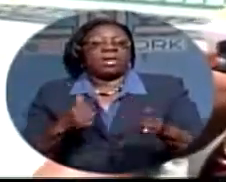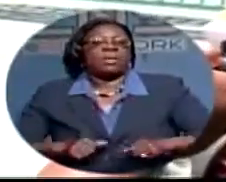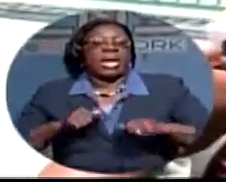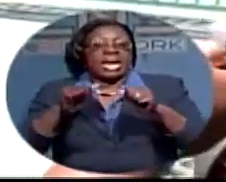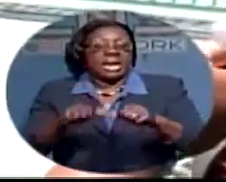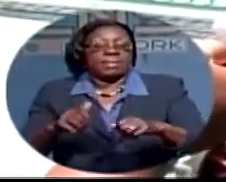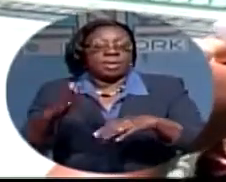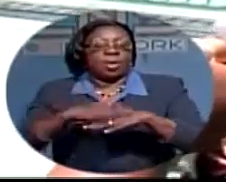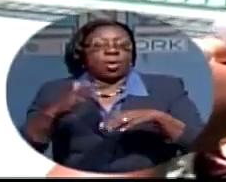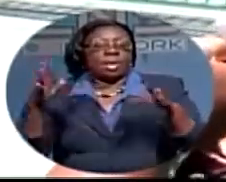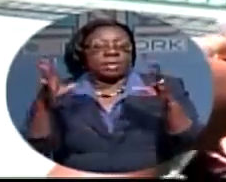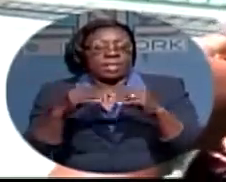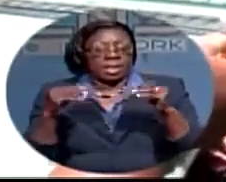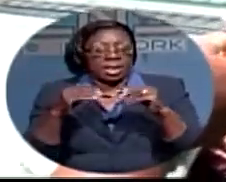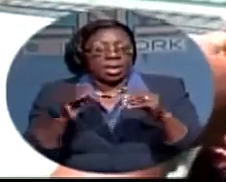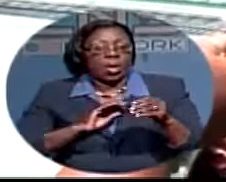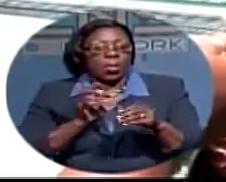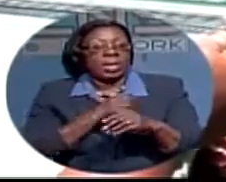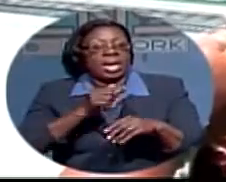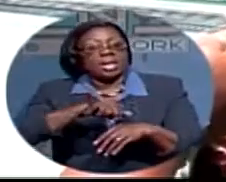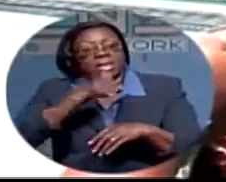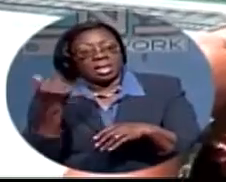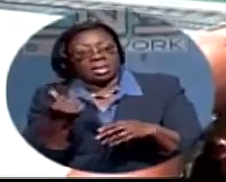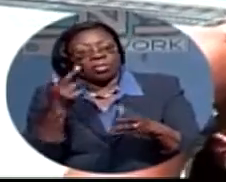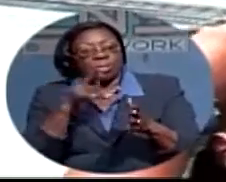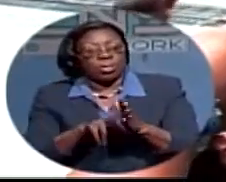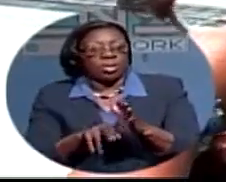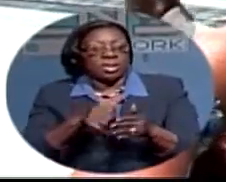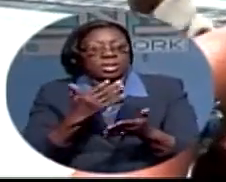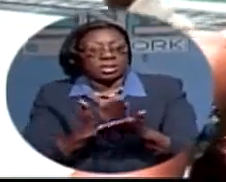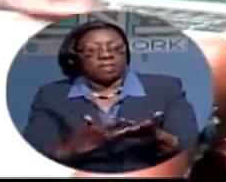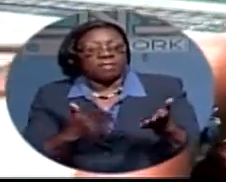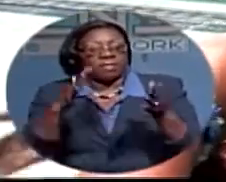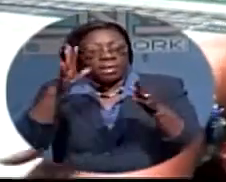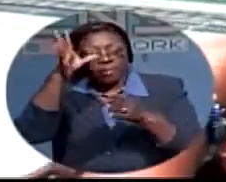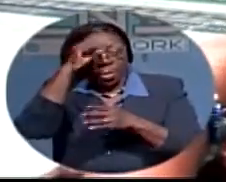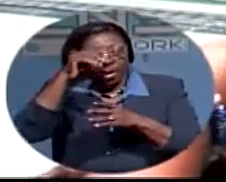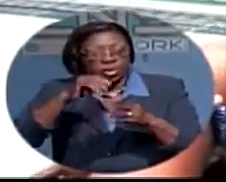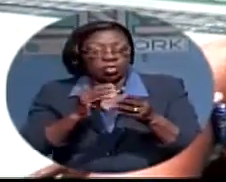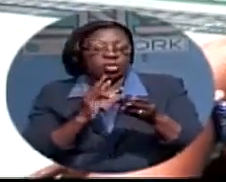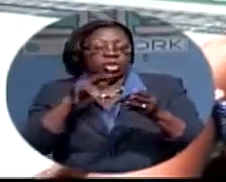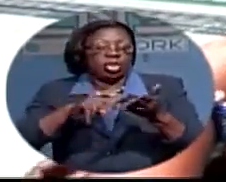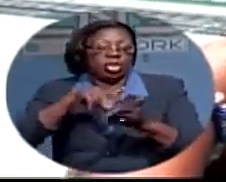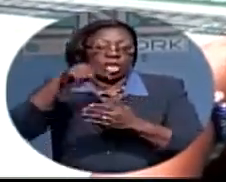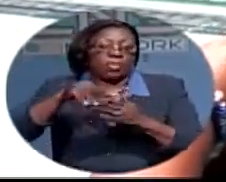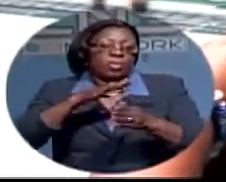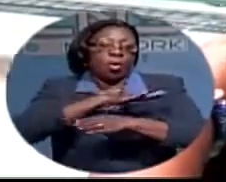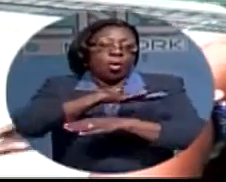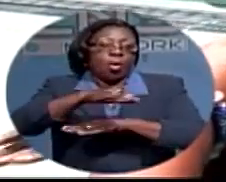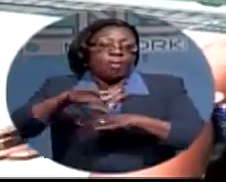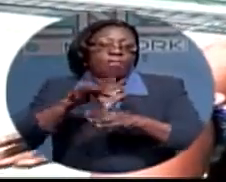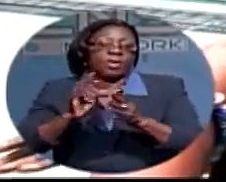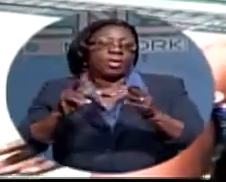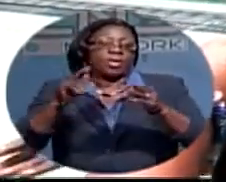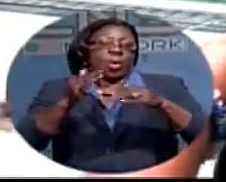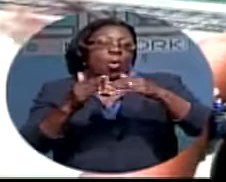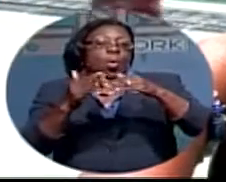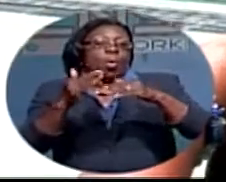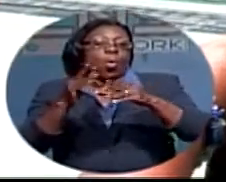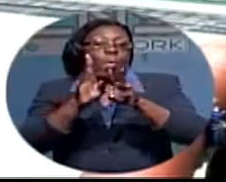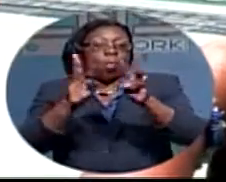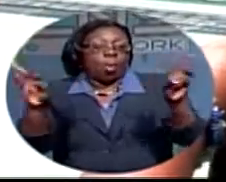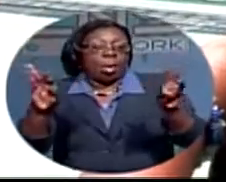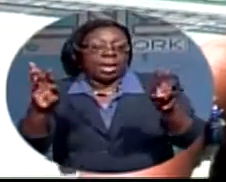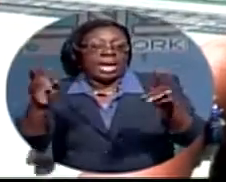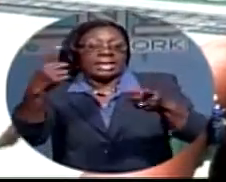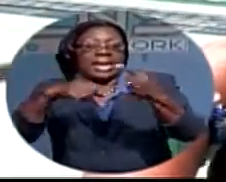call the meeting, we had another report that some of the boys who had escaped over the wall and who were involved with the stabbing had